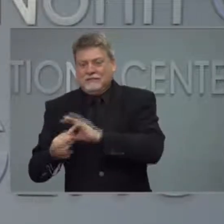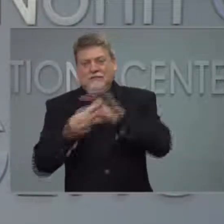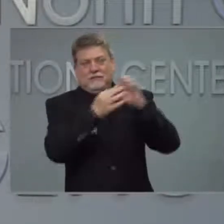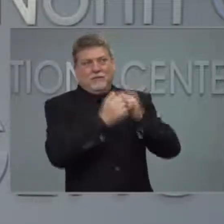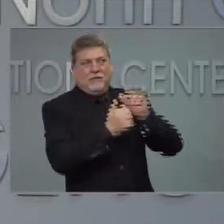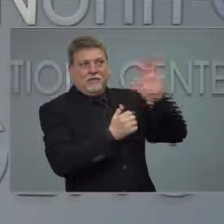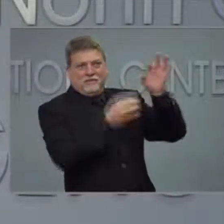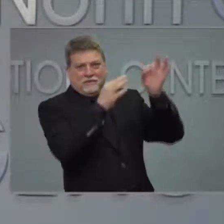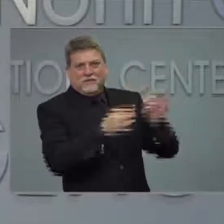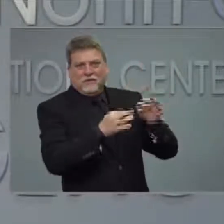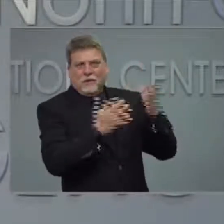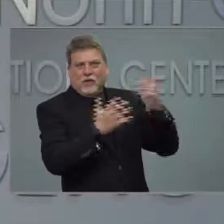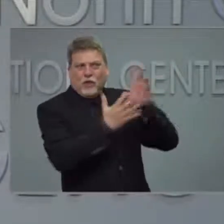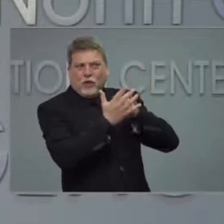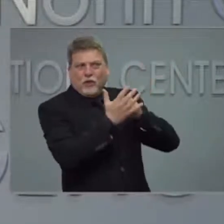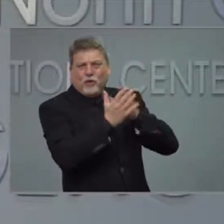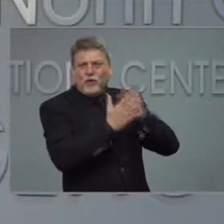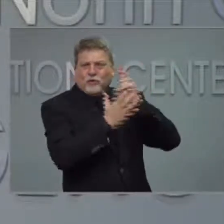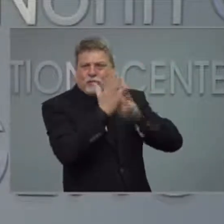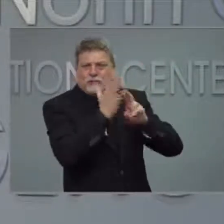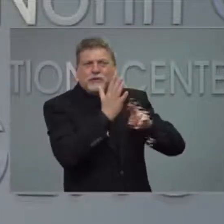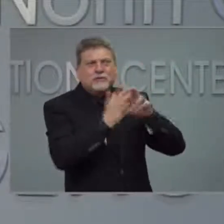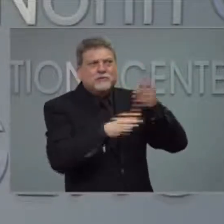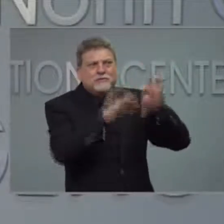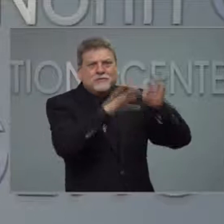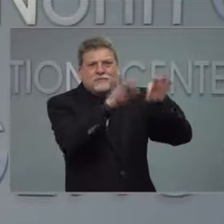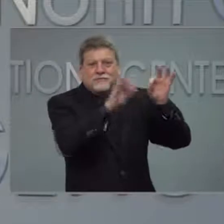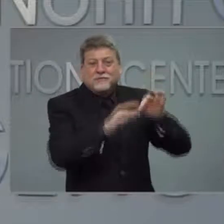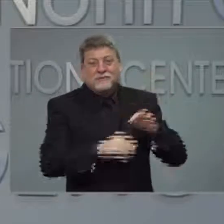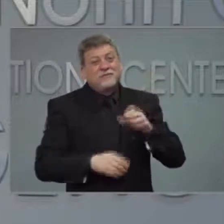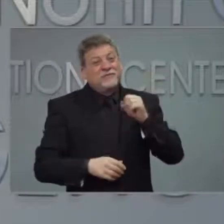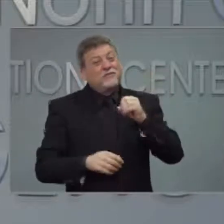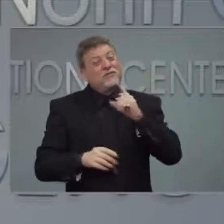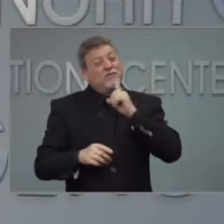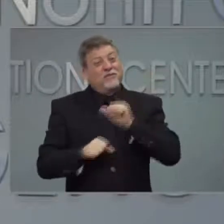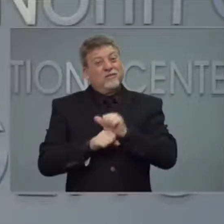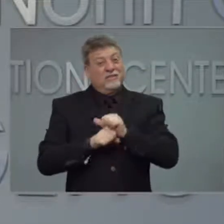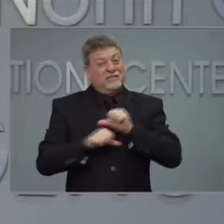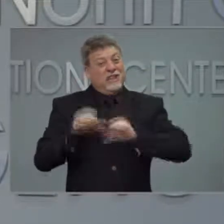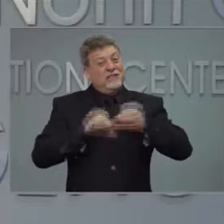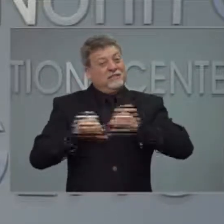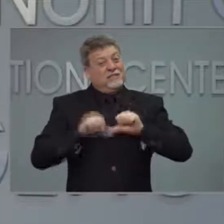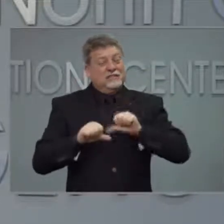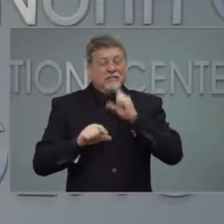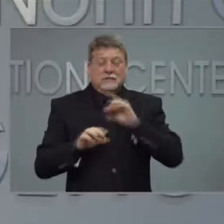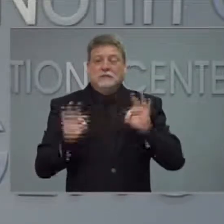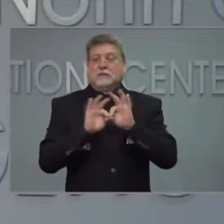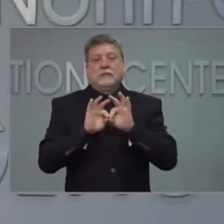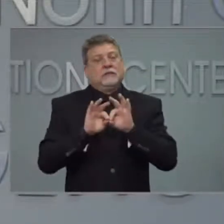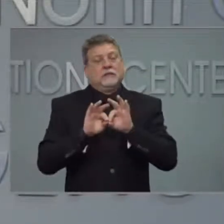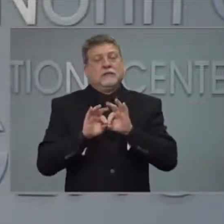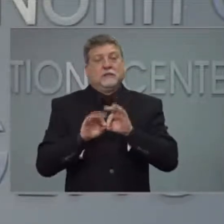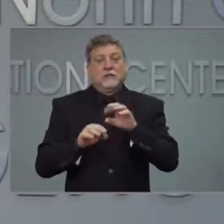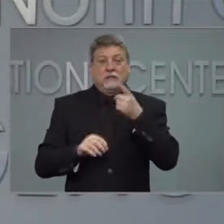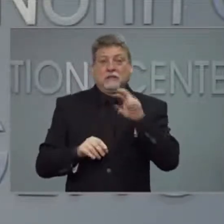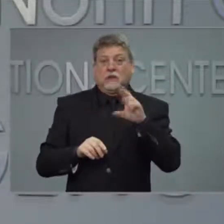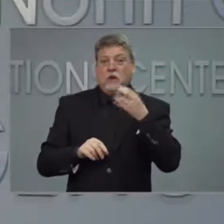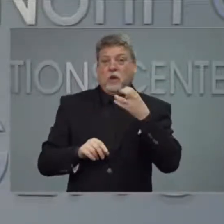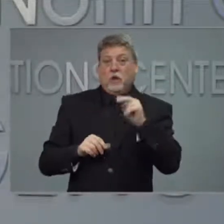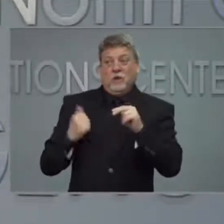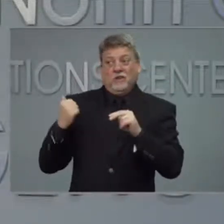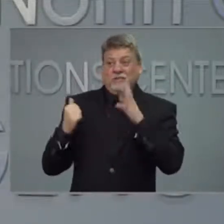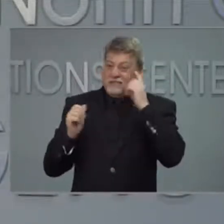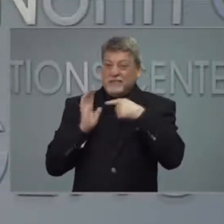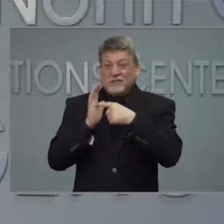learned. So I will tell you that it's the science and the data and those improving numbers that you just saw Dr. Cohen